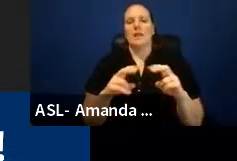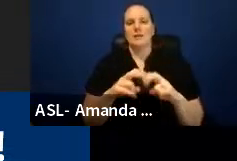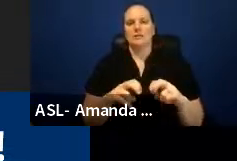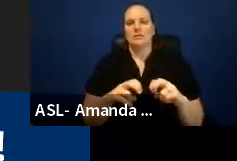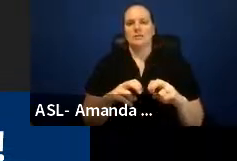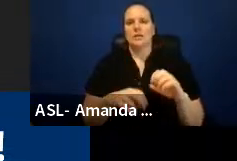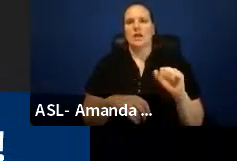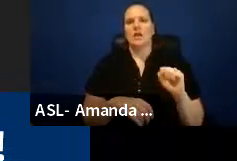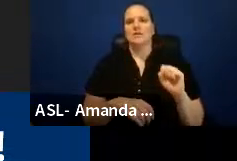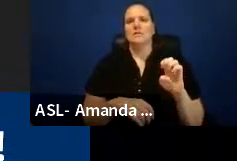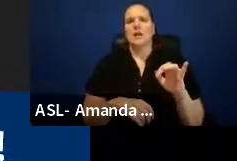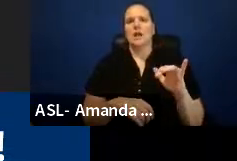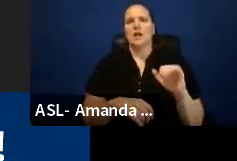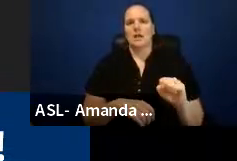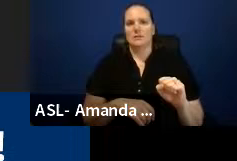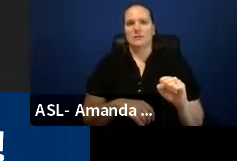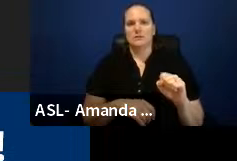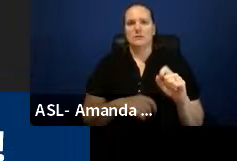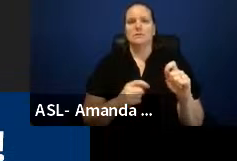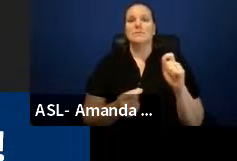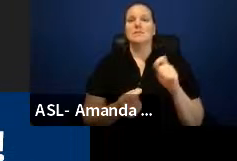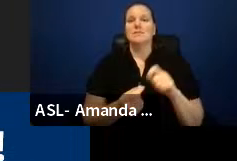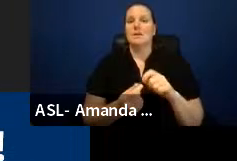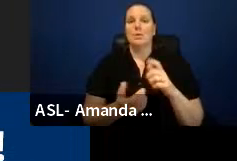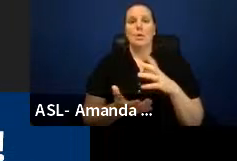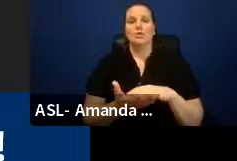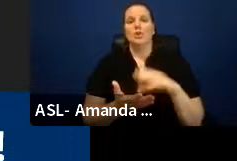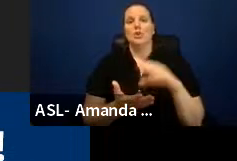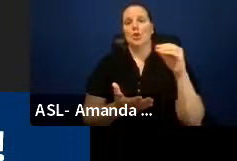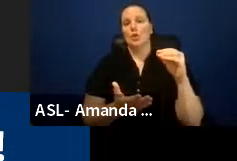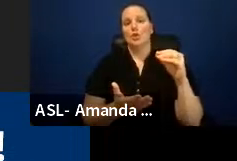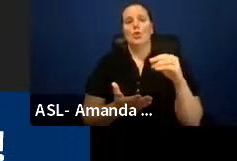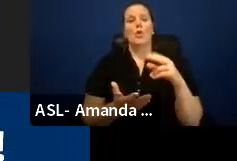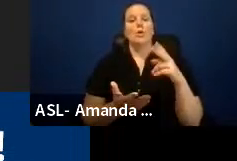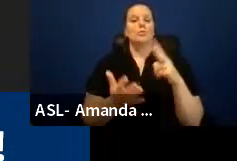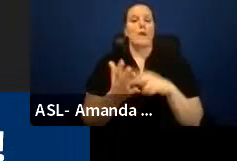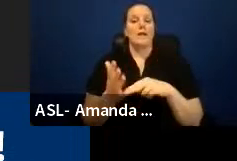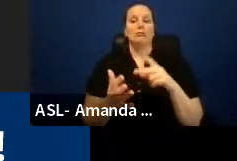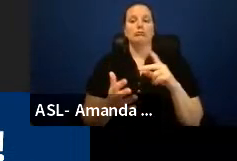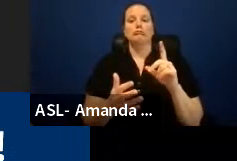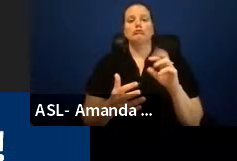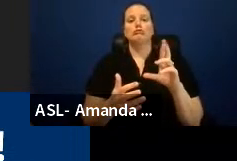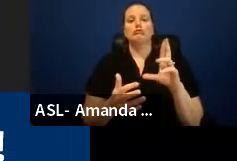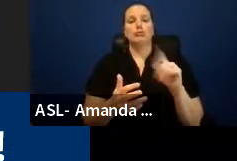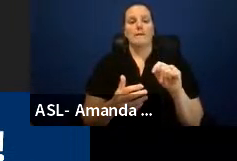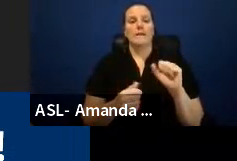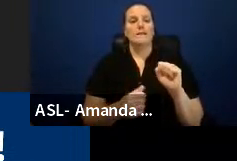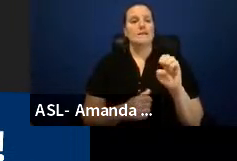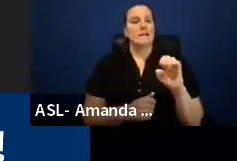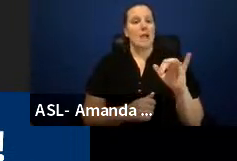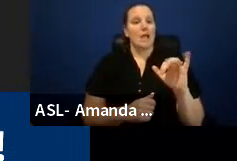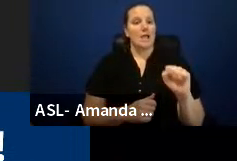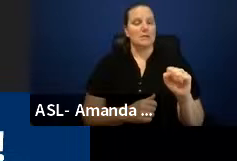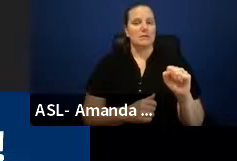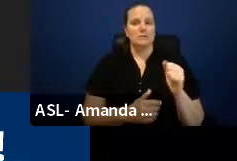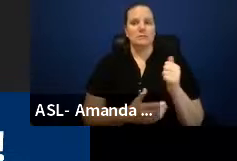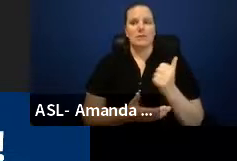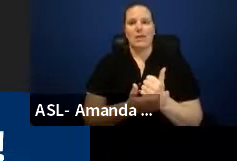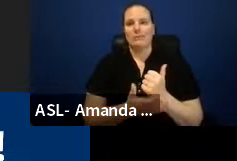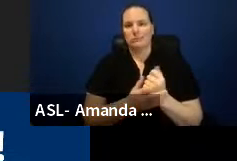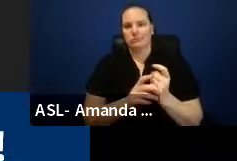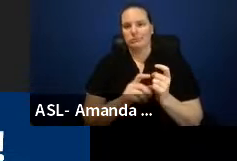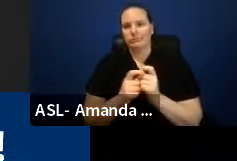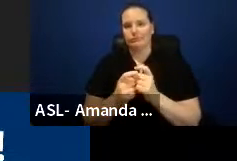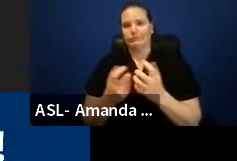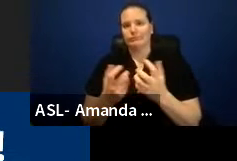should be specific to the information that's learned or read within the draft SEIS. So these are guidelines for folks to try to help them provide effective comments to the